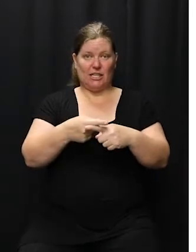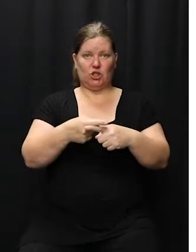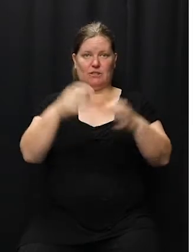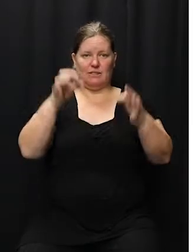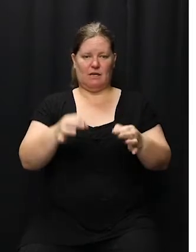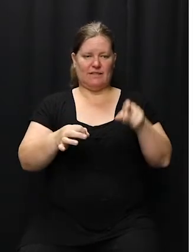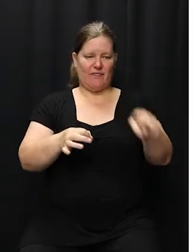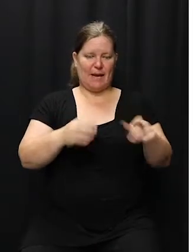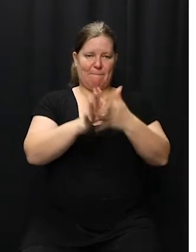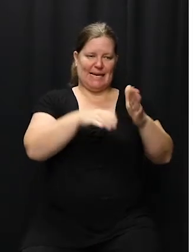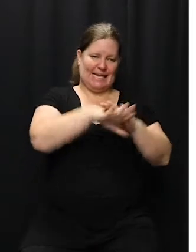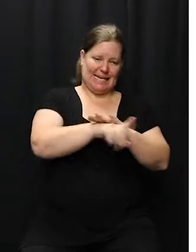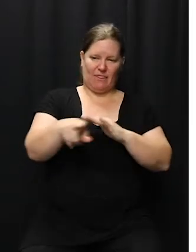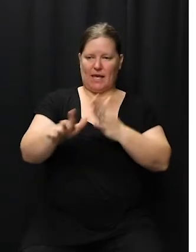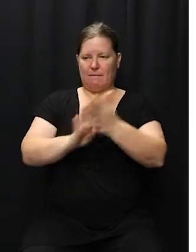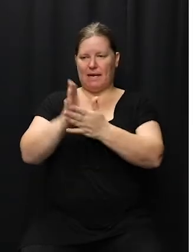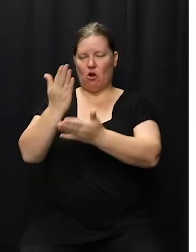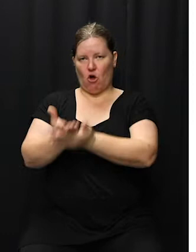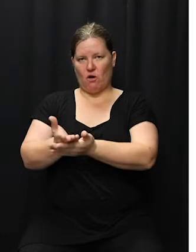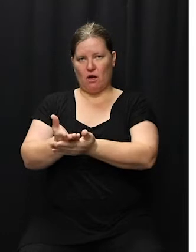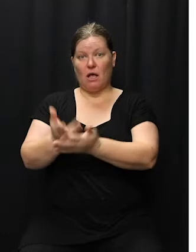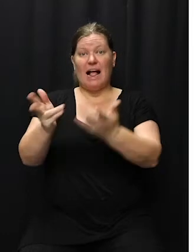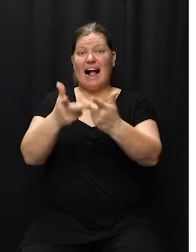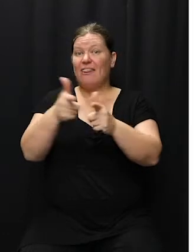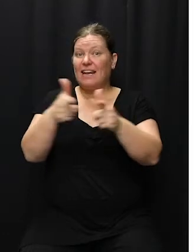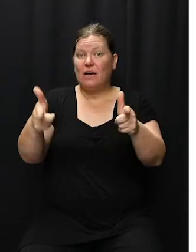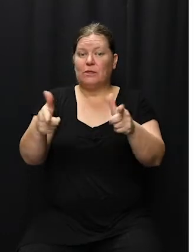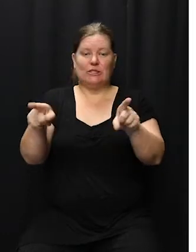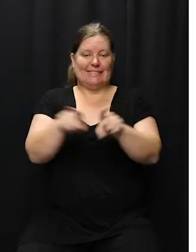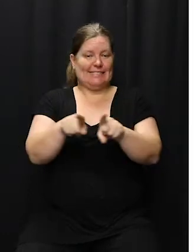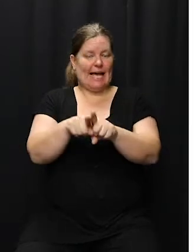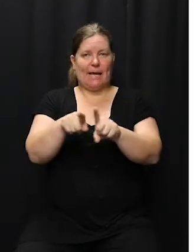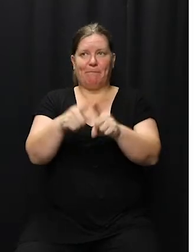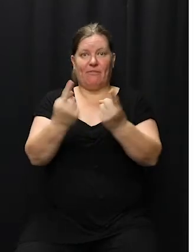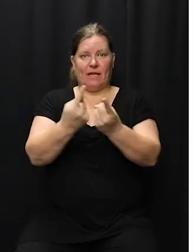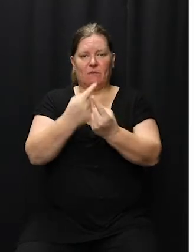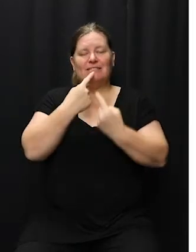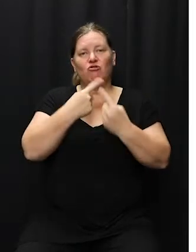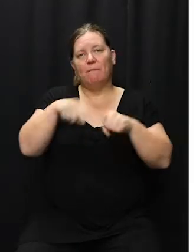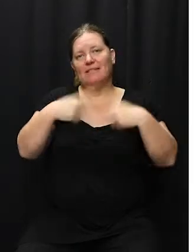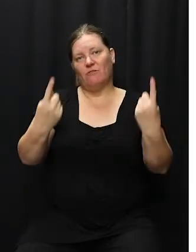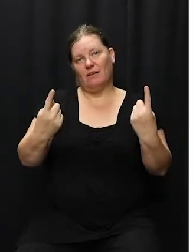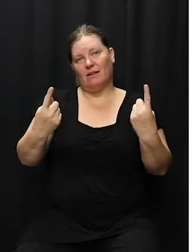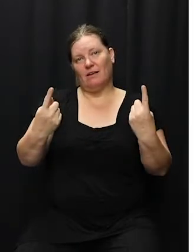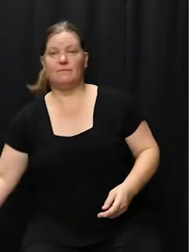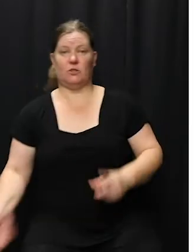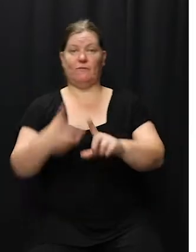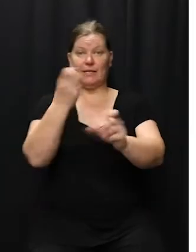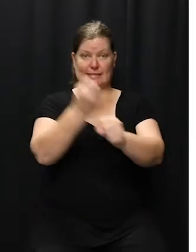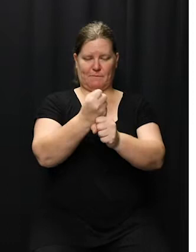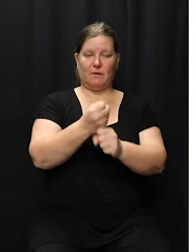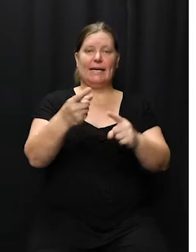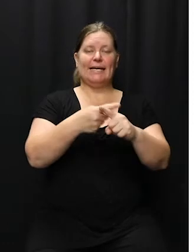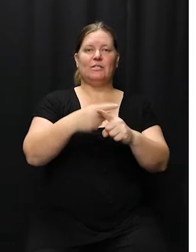on. But actually, English has decided that this meaning is in and these meanings are on. Other